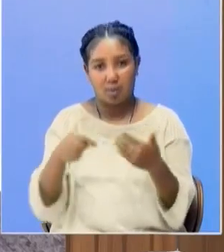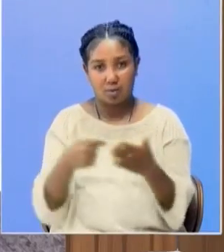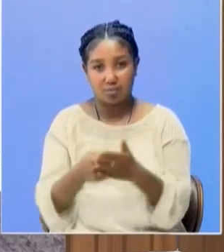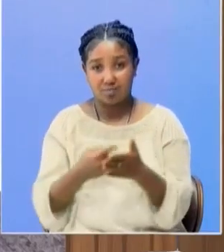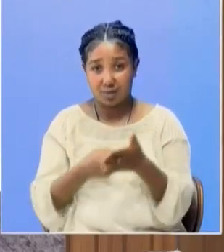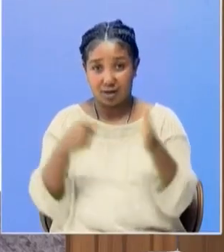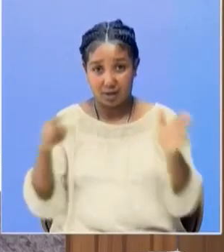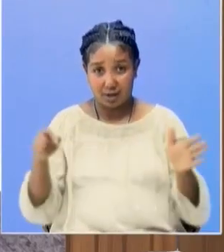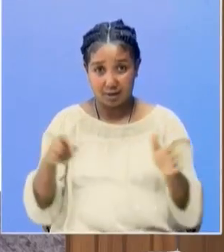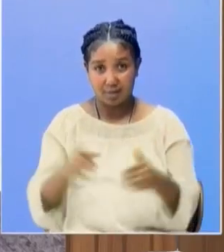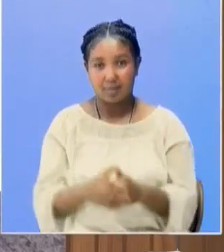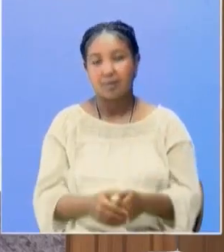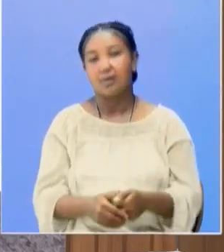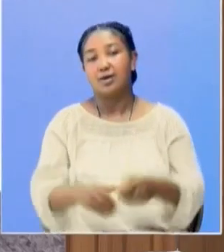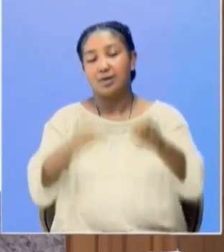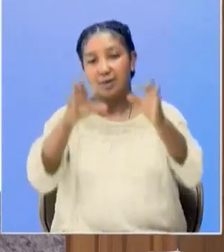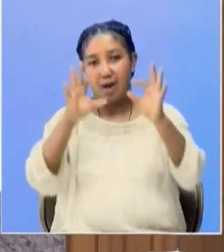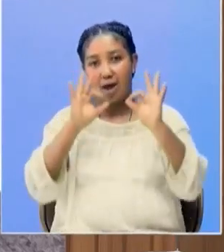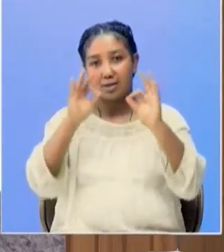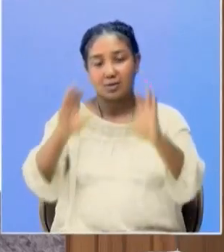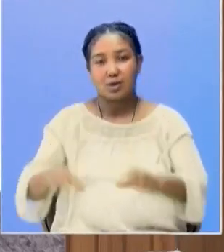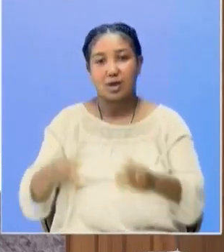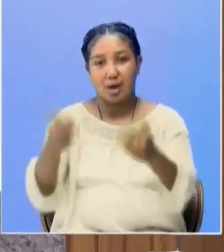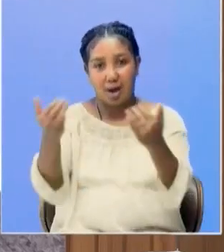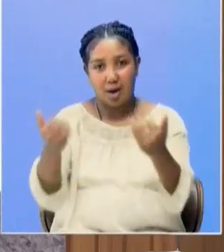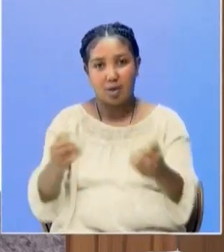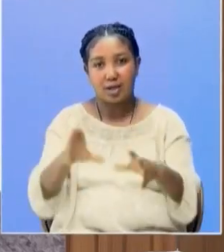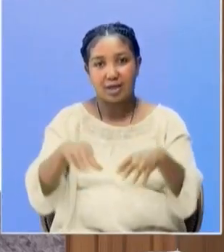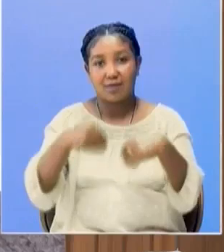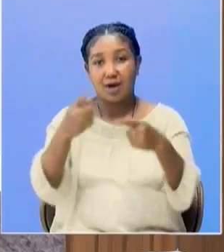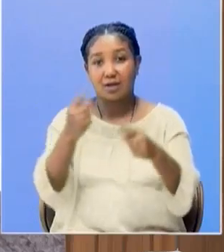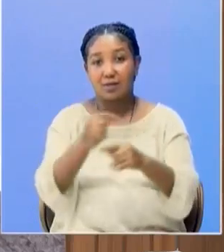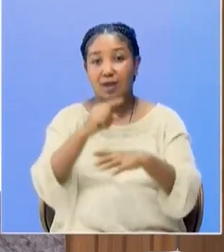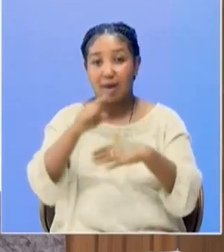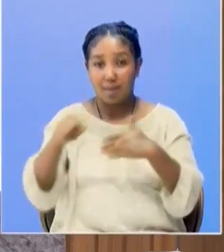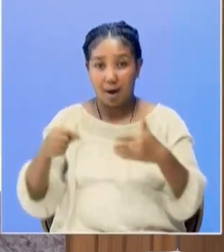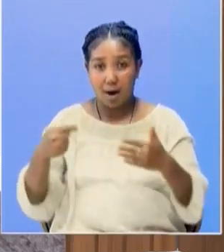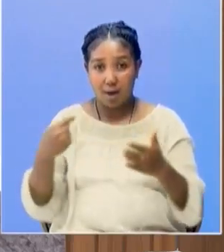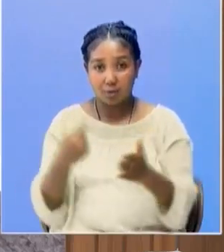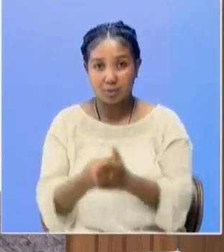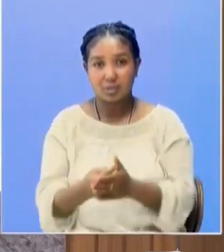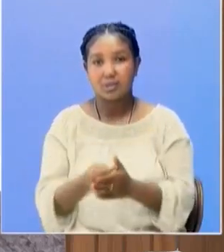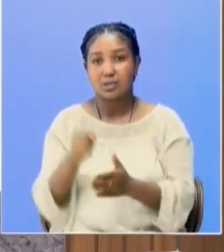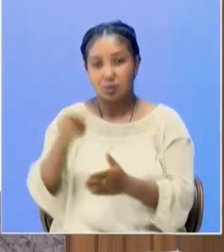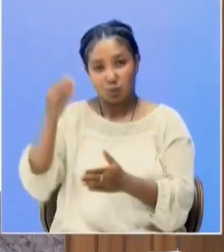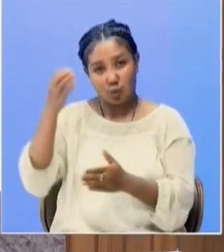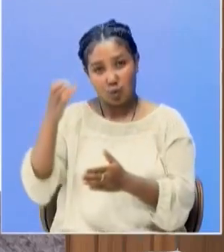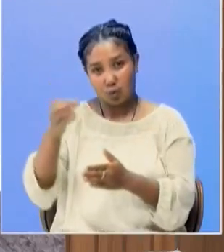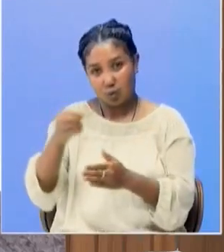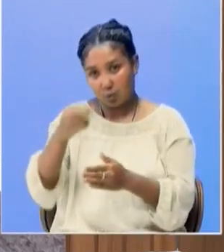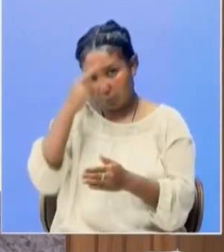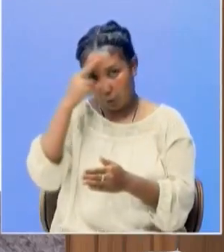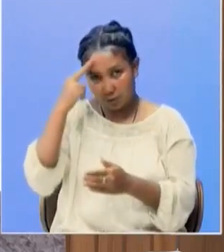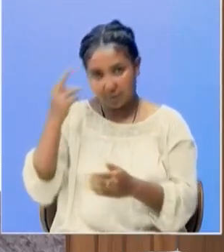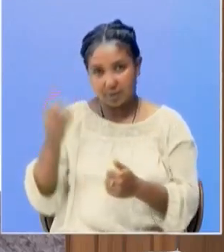it clear? Nice student. Now I want to give you an activity about this concept because it's very important.